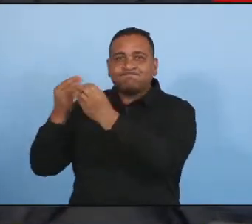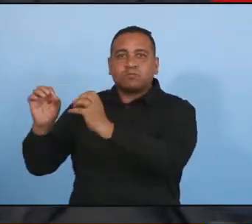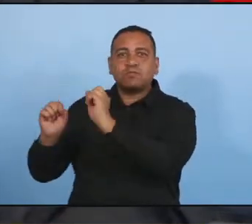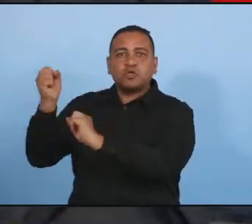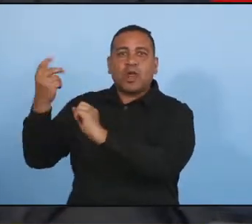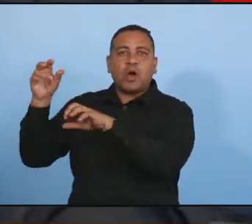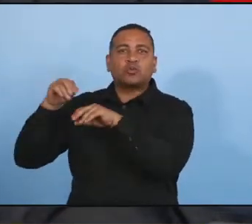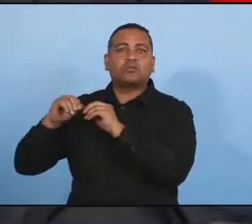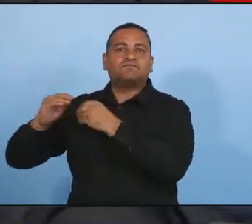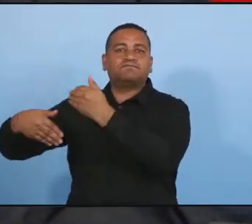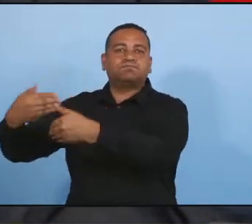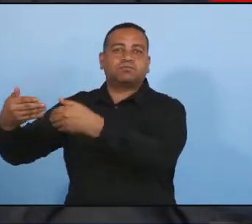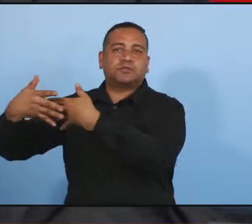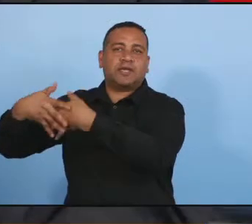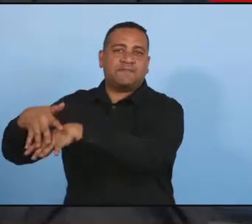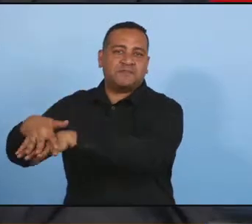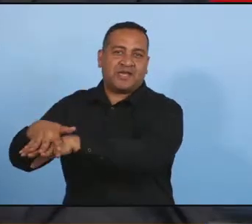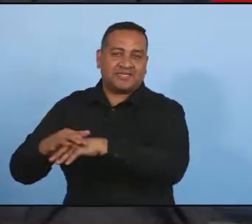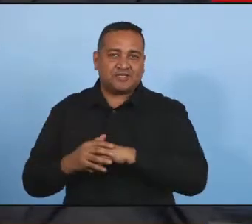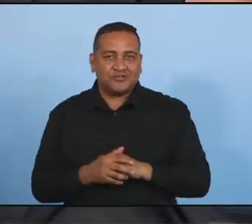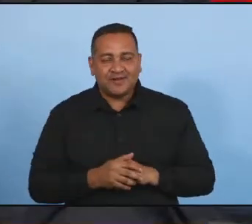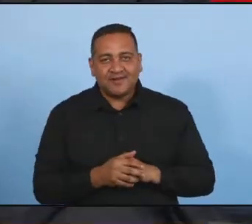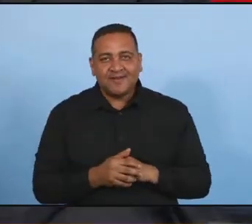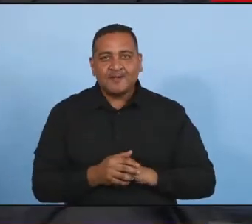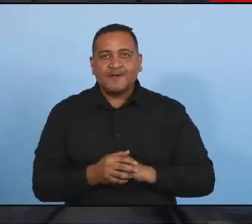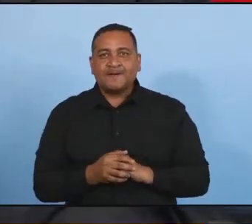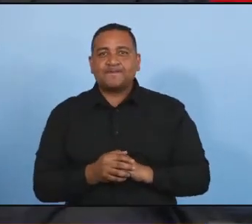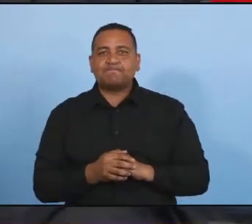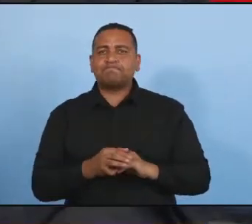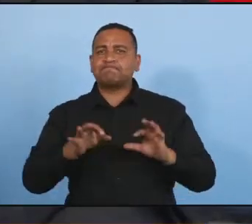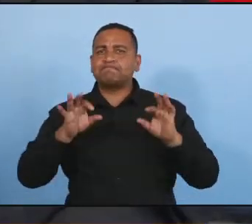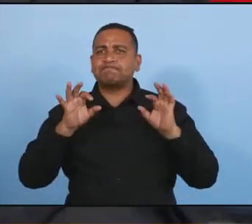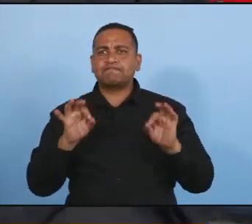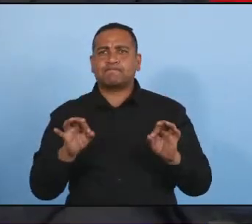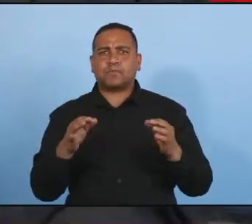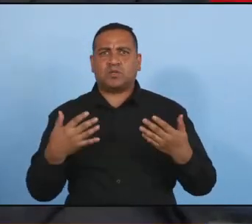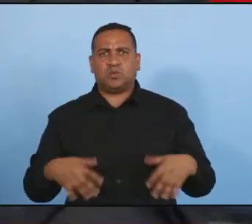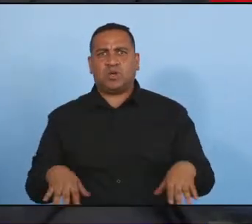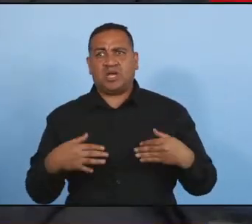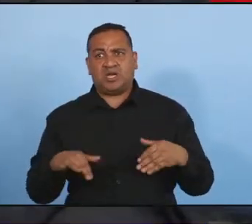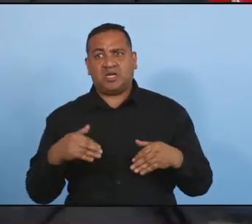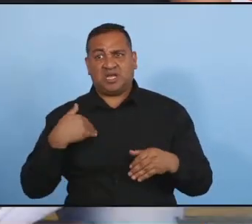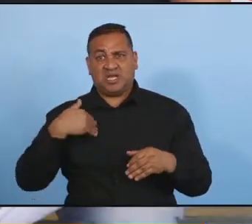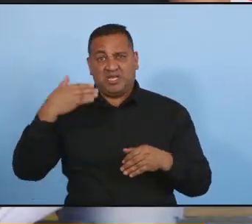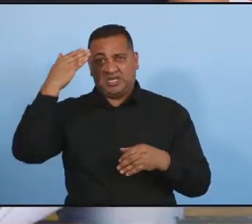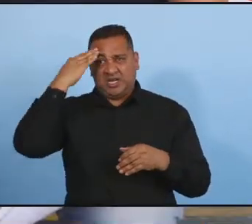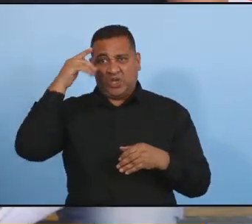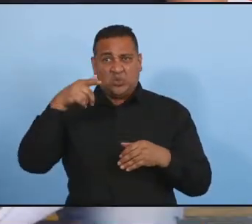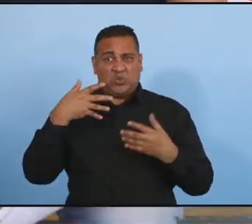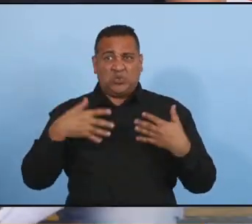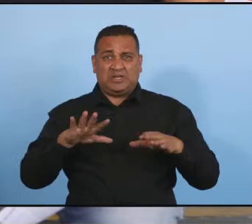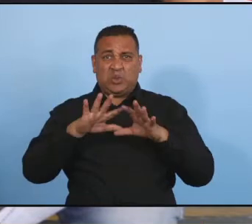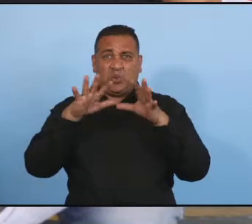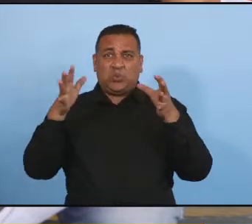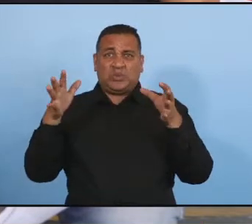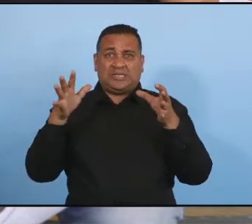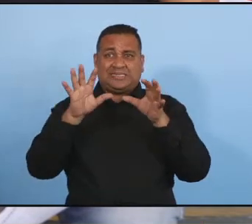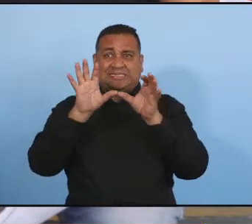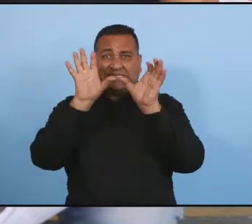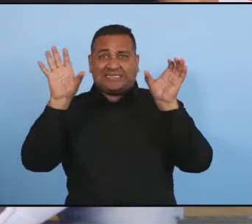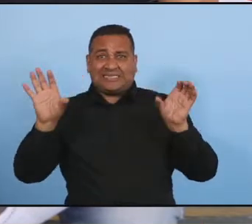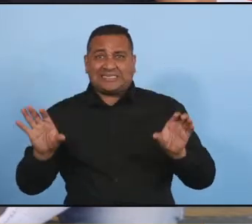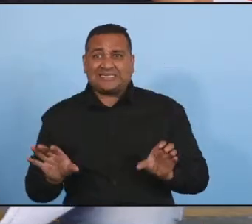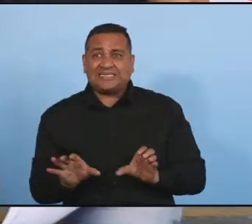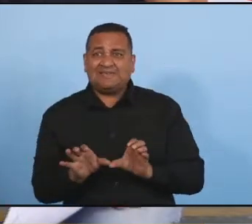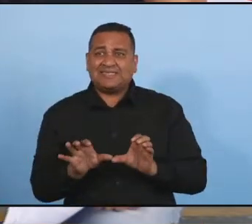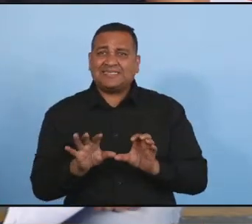that as well. Because, I mean, that is pretty cutting edge. I know you walked in with something. That's right. You walked in. What exactly